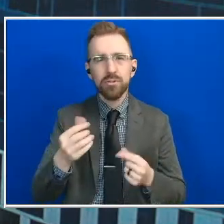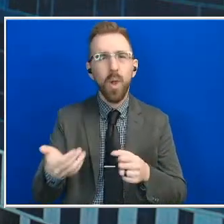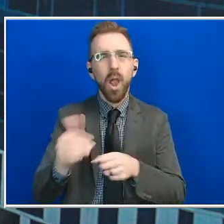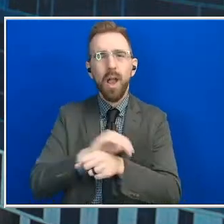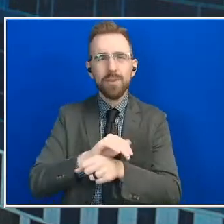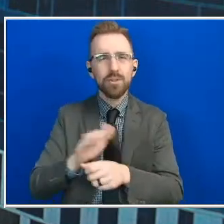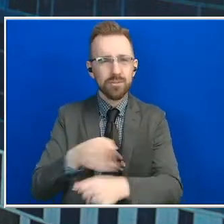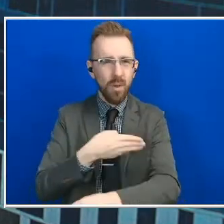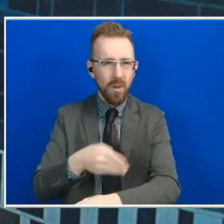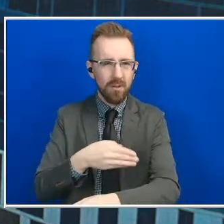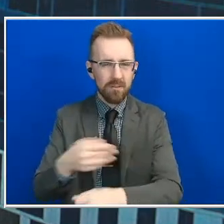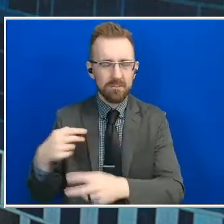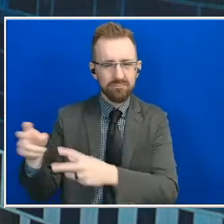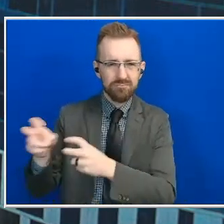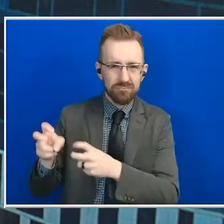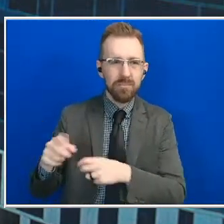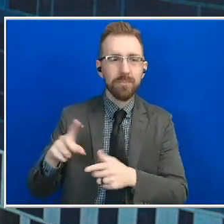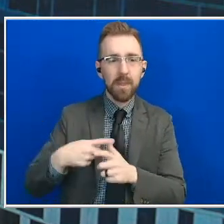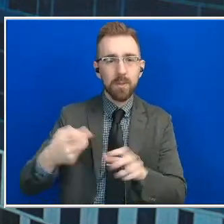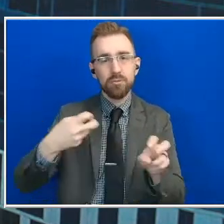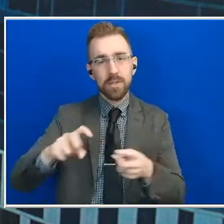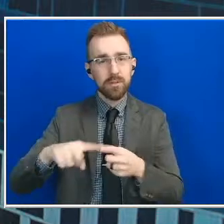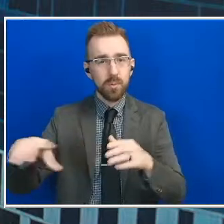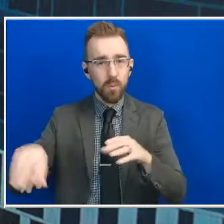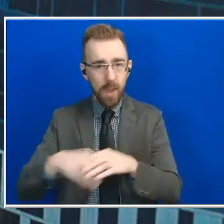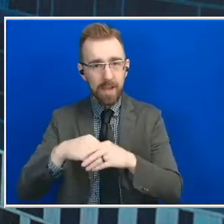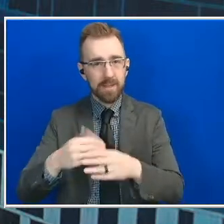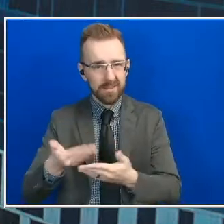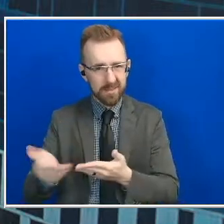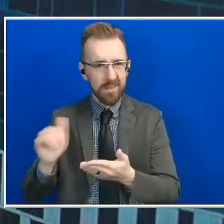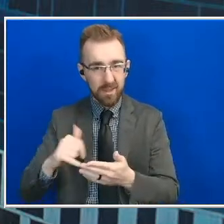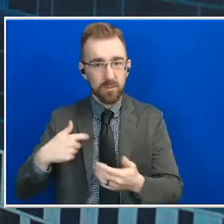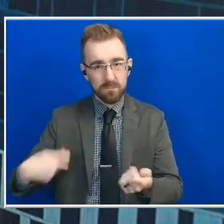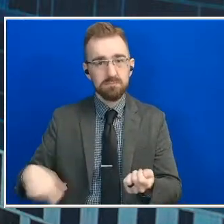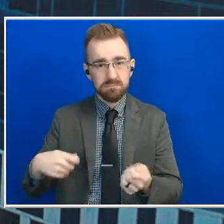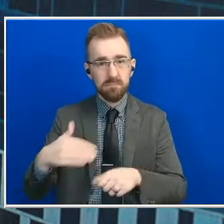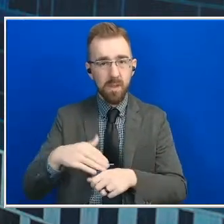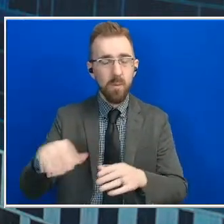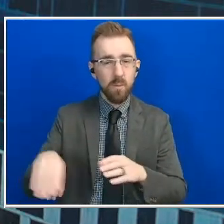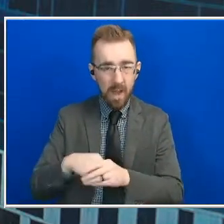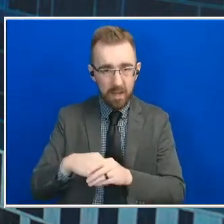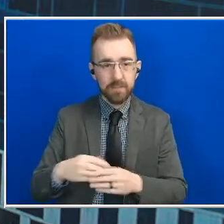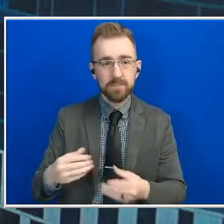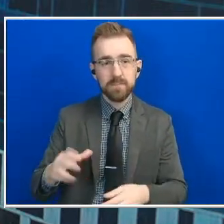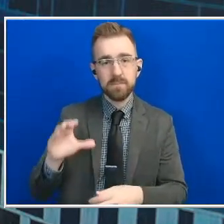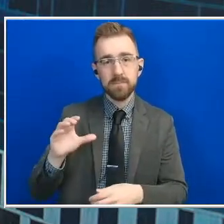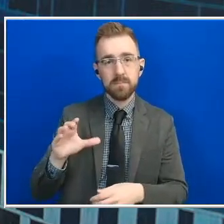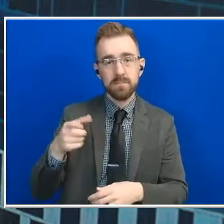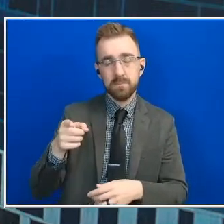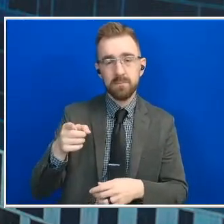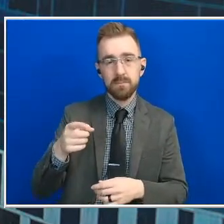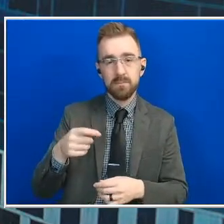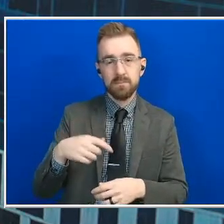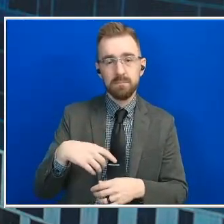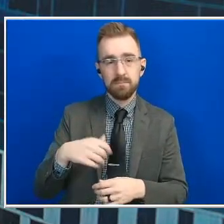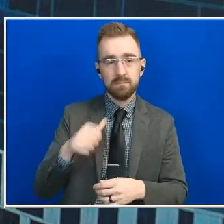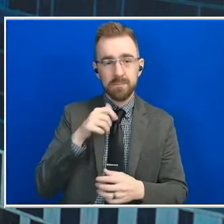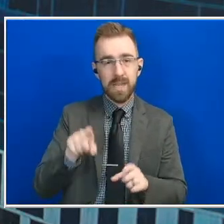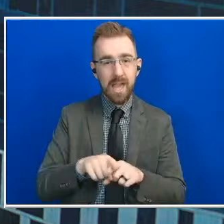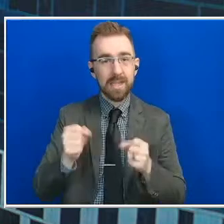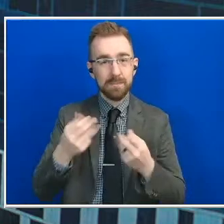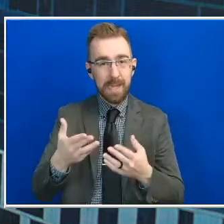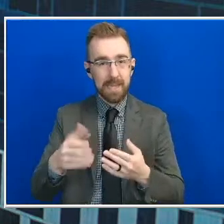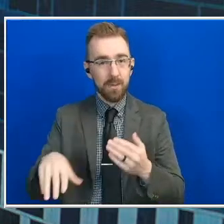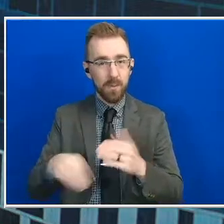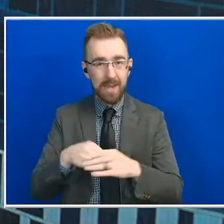transitioned into doing weddings. So we played a lot of weddings, and then COVID came around, and not quite as many weddings that year. Boo. So we kind of put